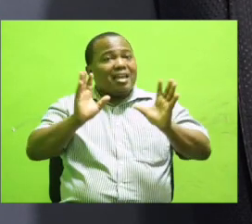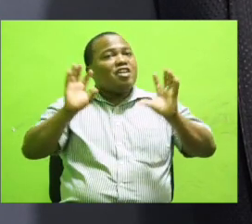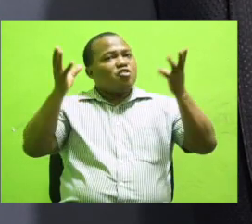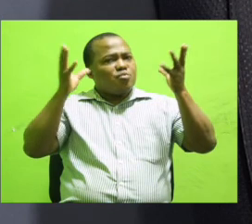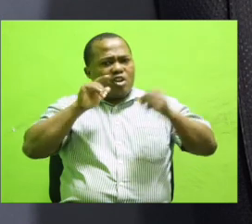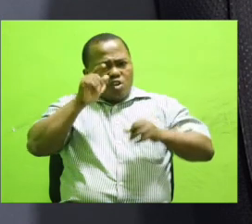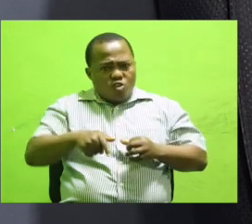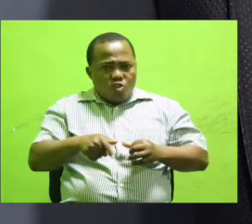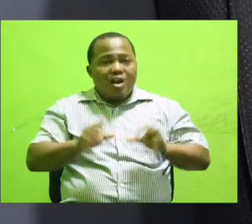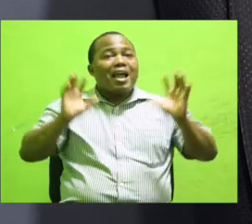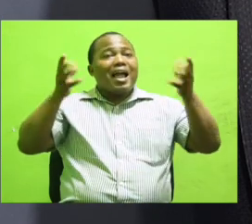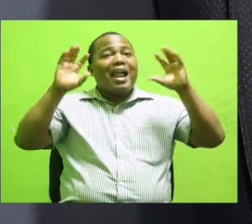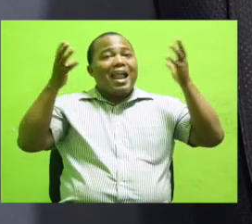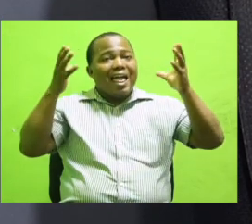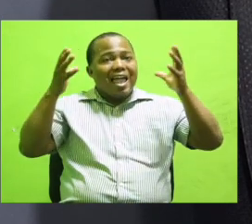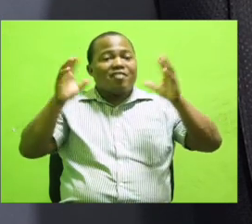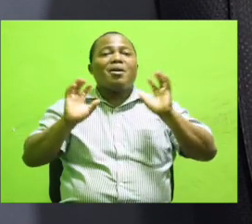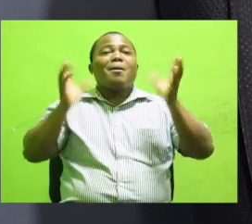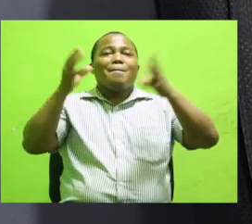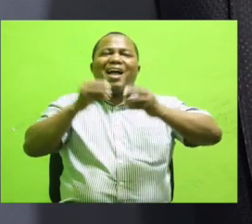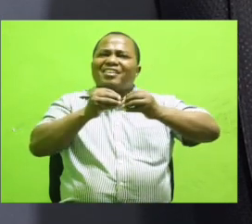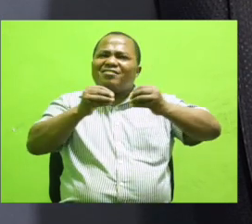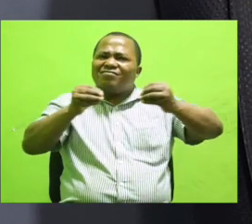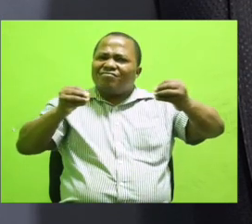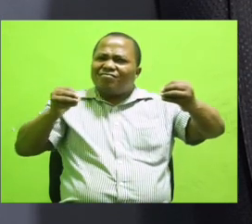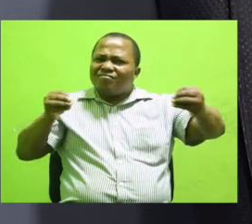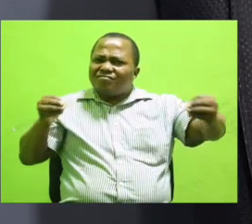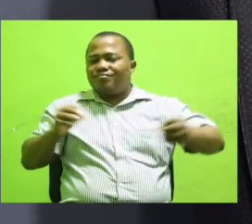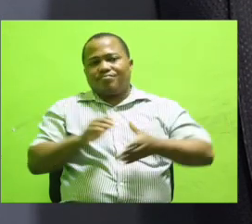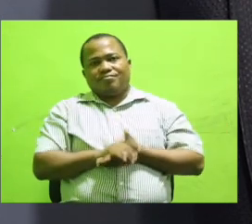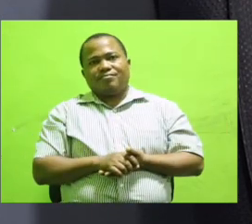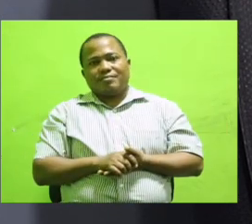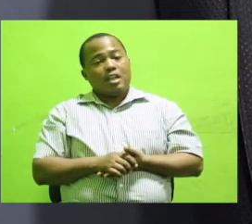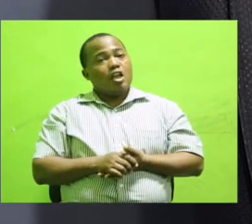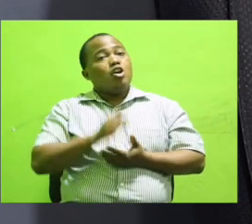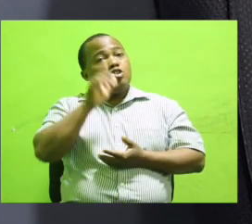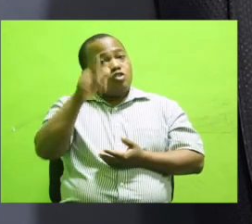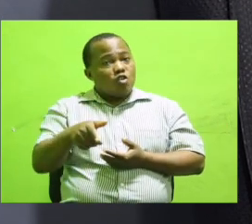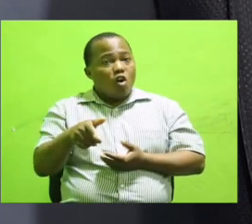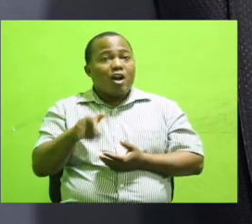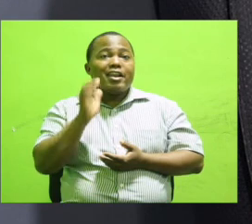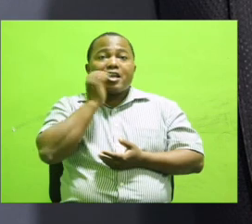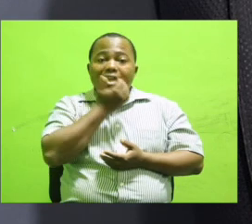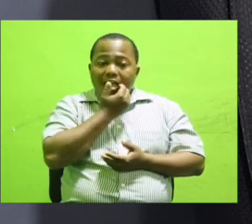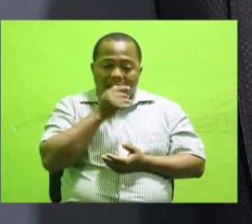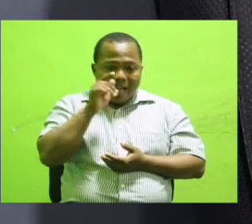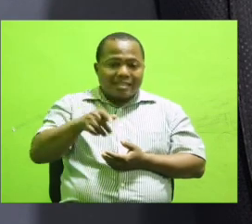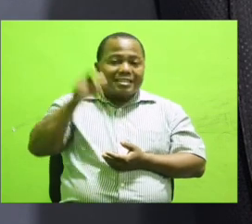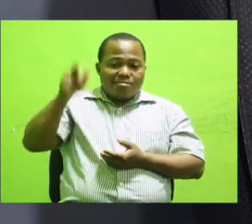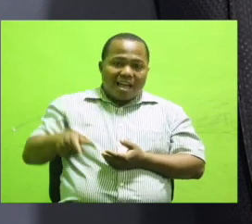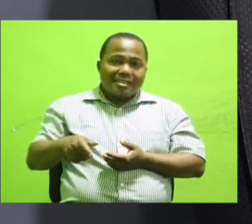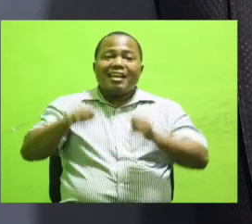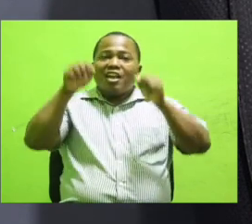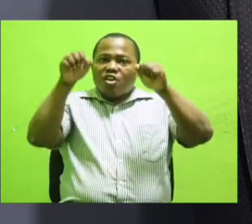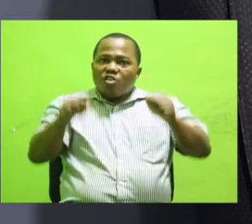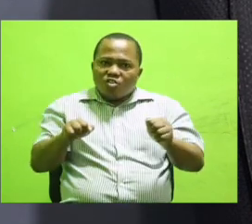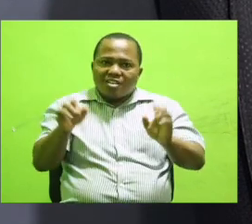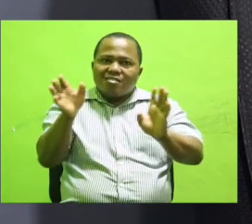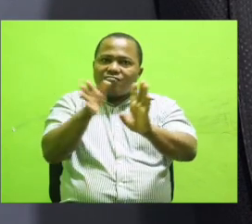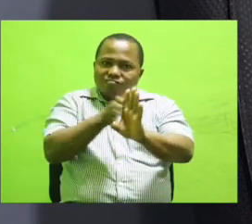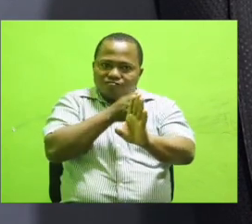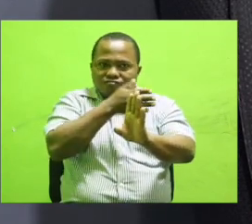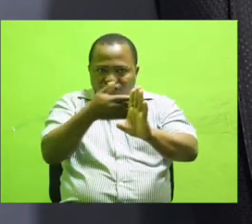a very long and fruitful life. So in taking care of a person living with HIV AIDS, you should constantly